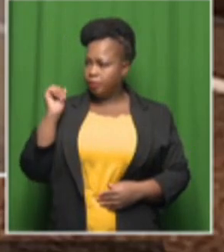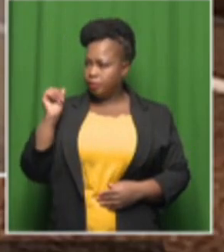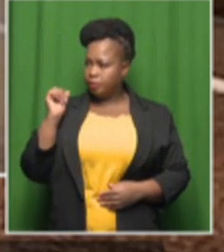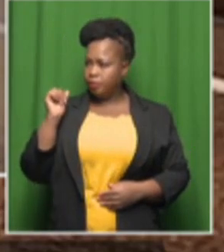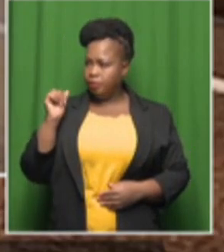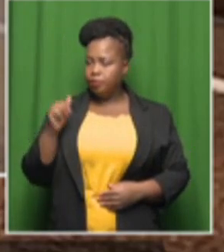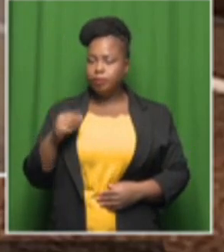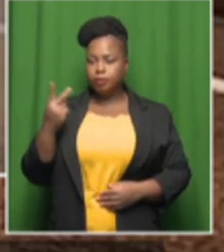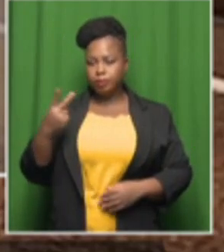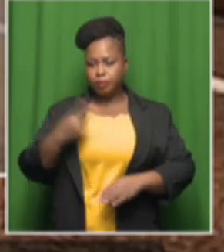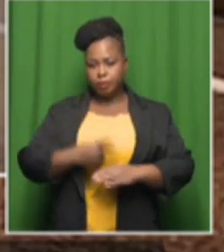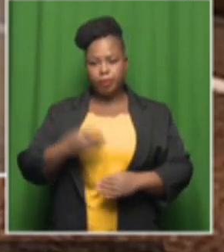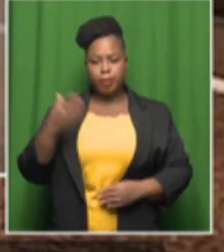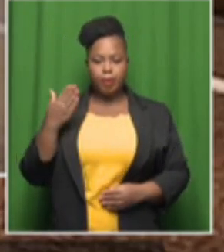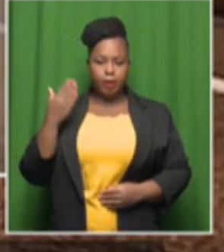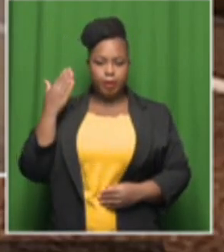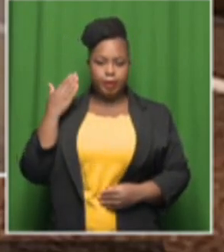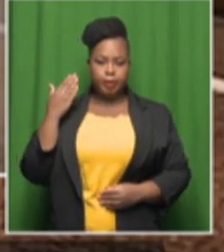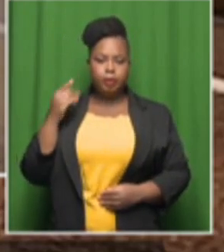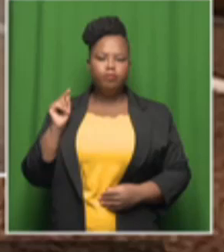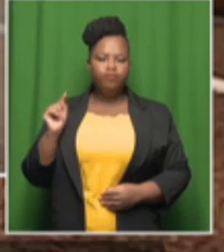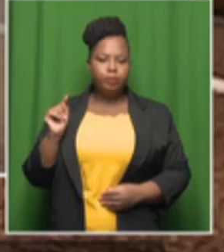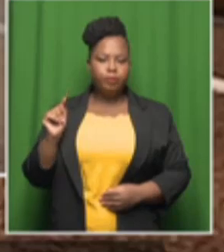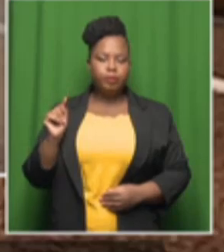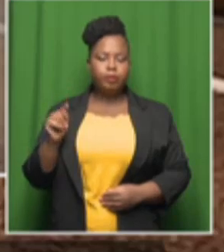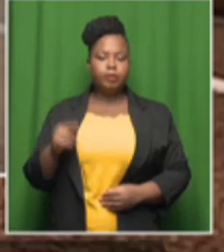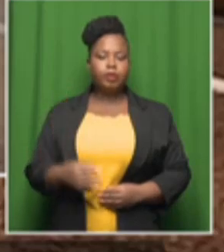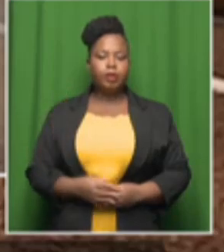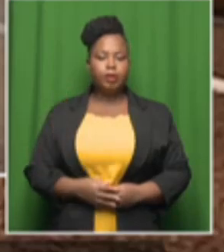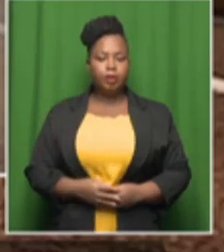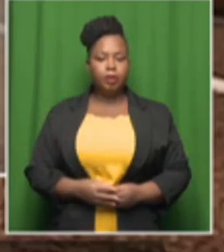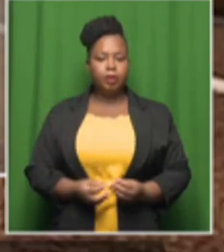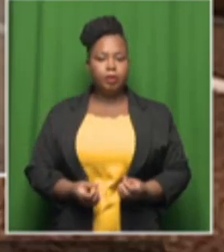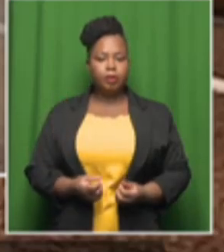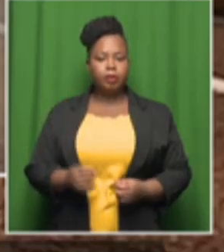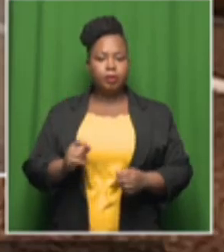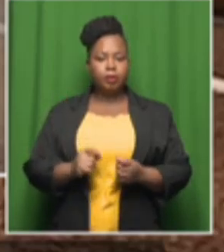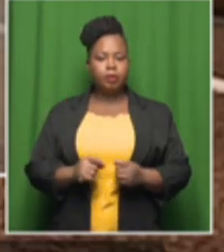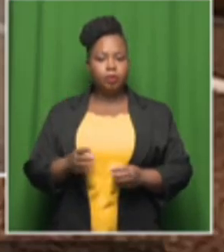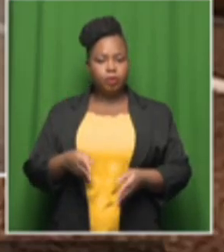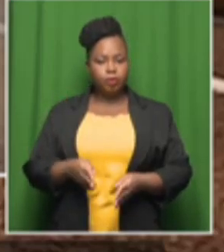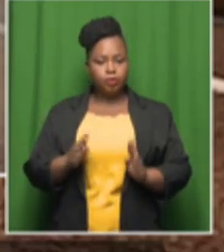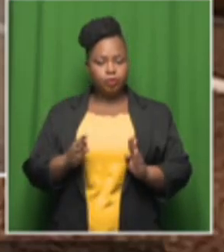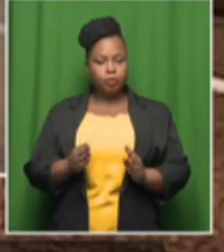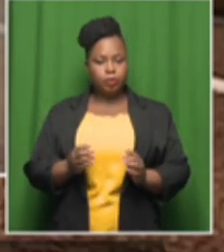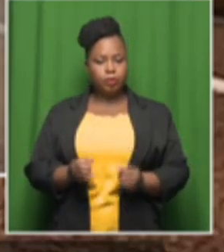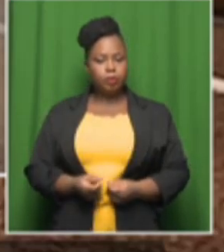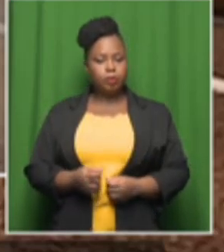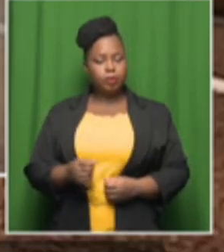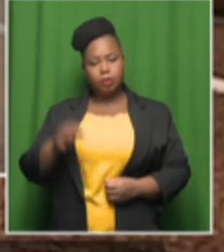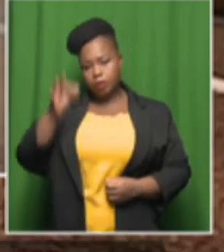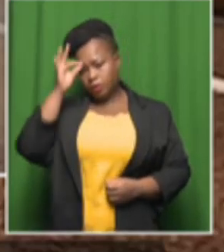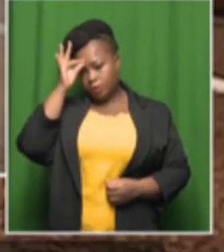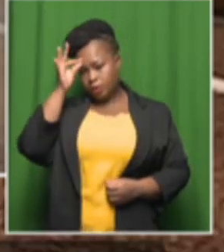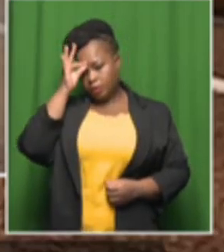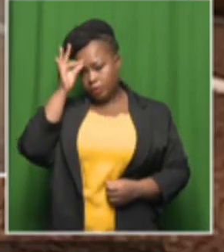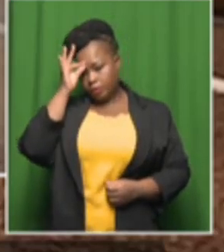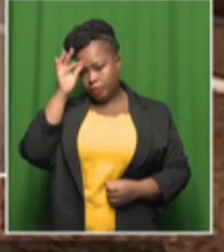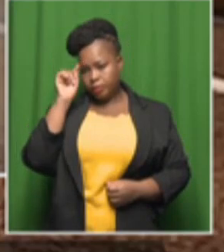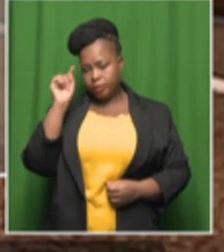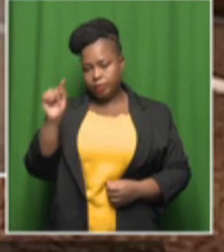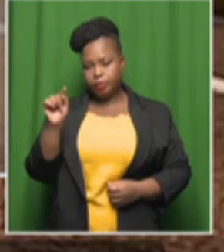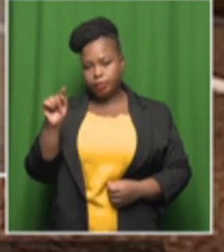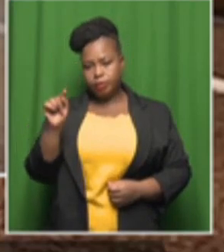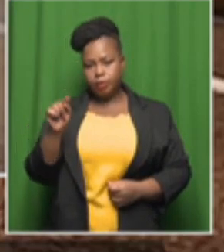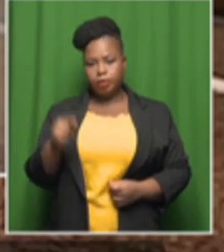day before. This is actually the Duckett scene. This is where they've been burning those tyres across the roads, and that big police van there has got